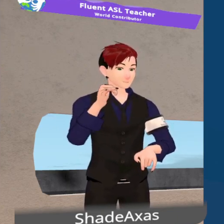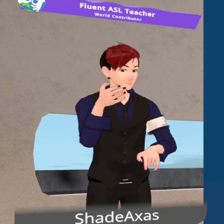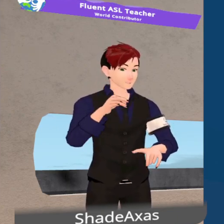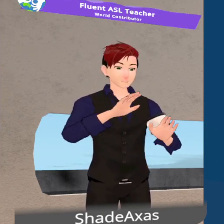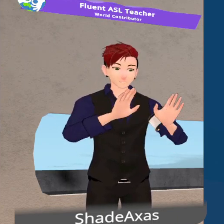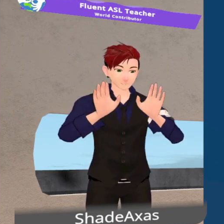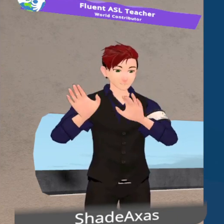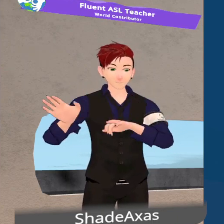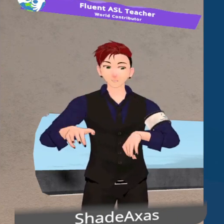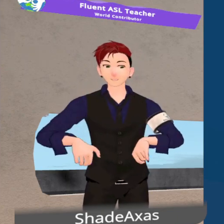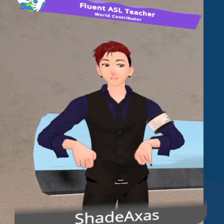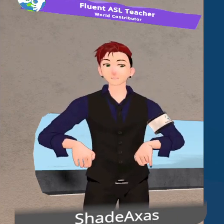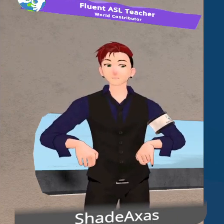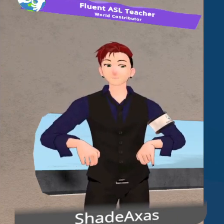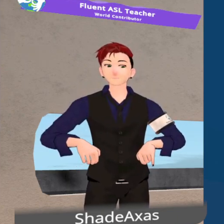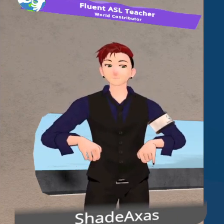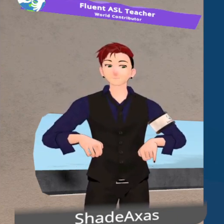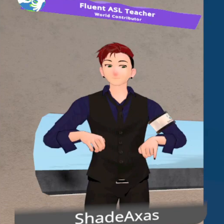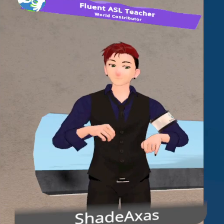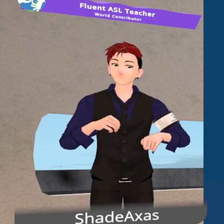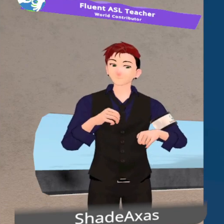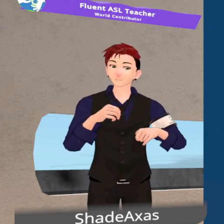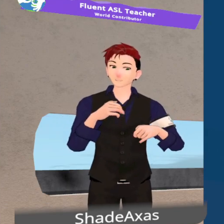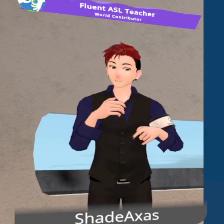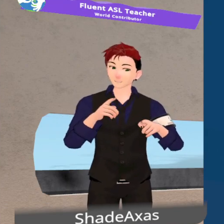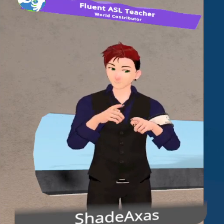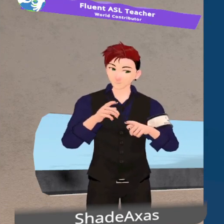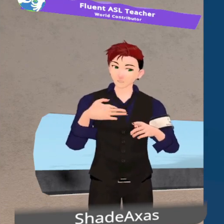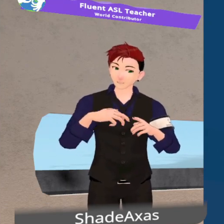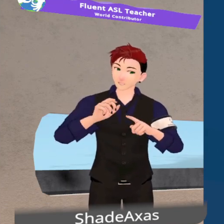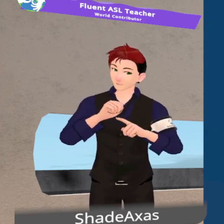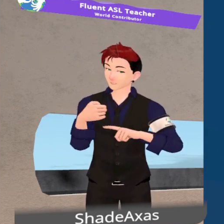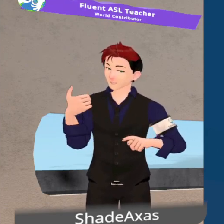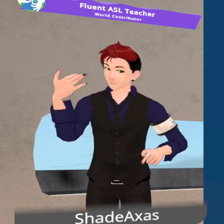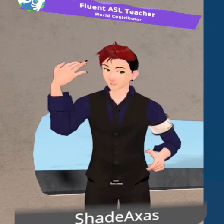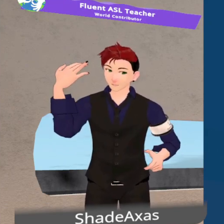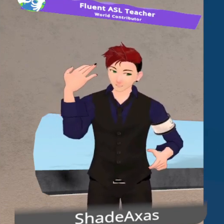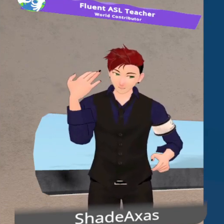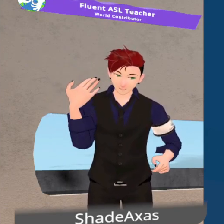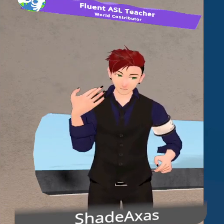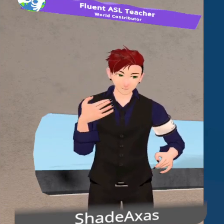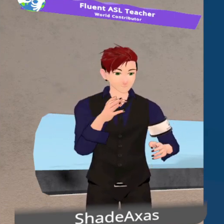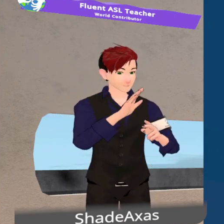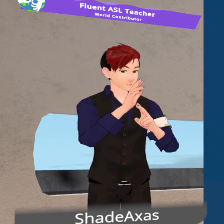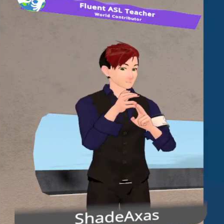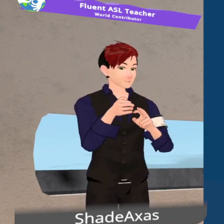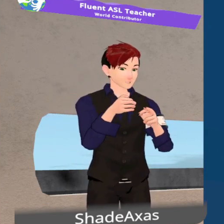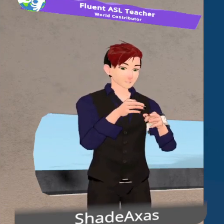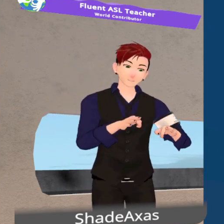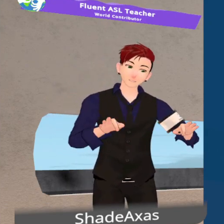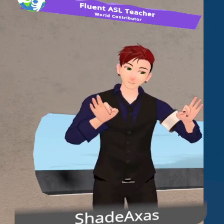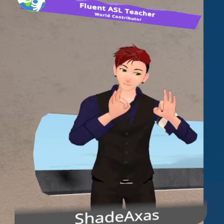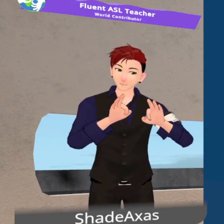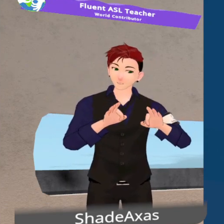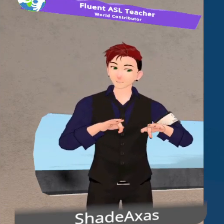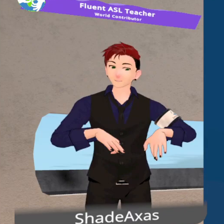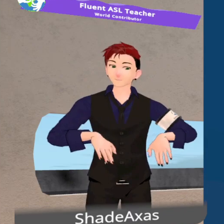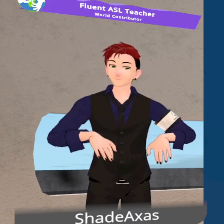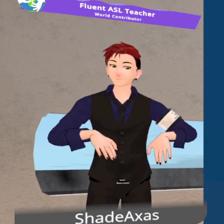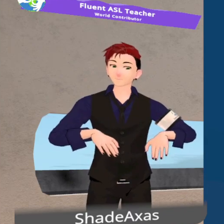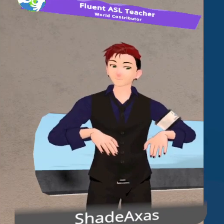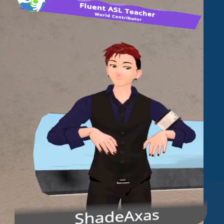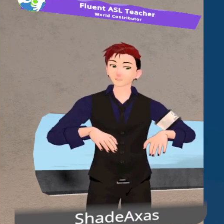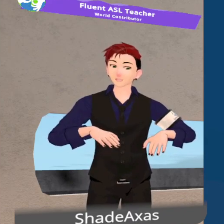KSL, DGS, all that, and also have the cultural competency because the culture is really important